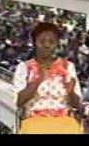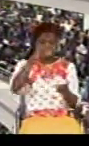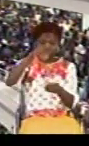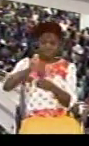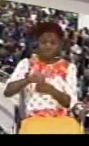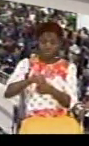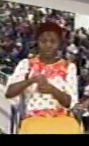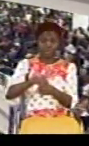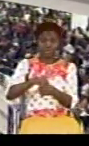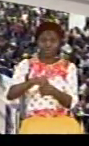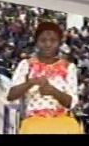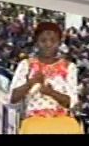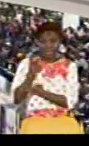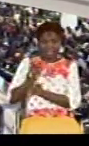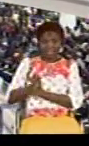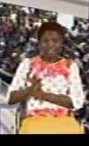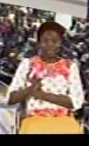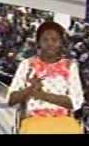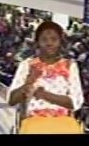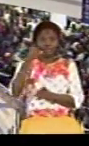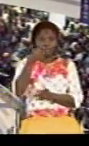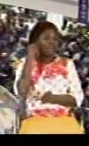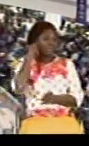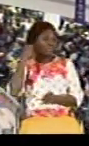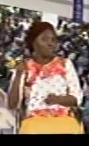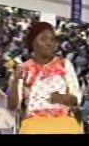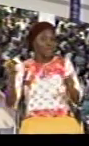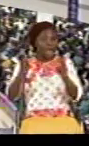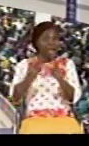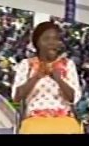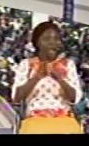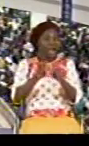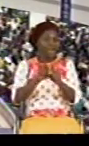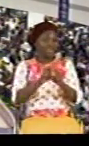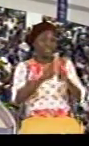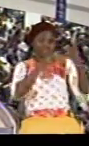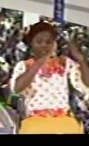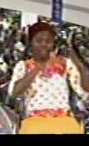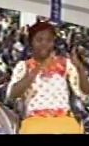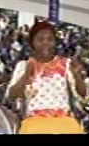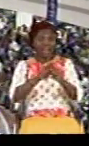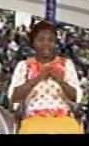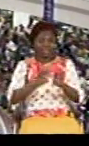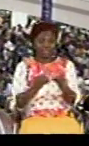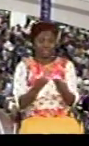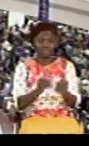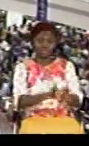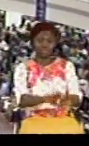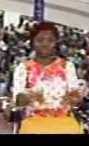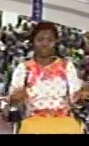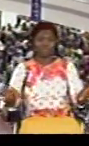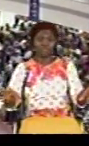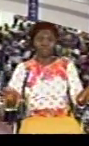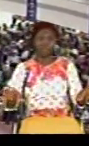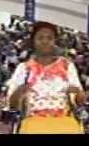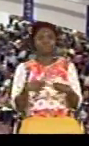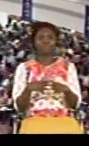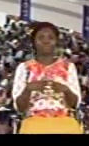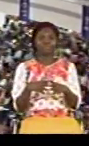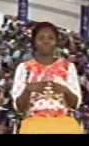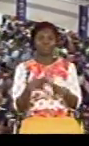Yes. Poverty is gone. The gold of Ophir as the stones of the brooks. Yea,